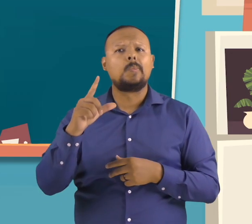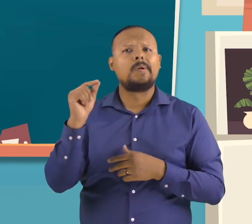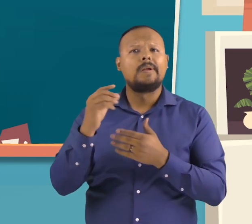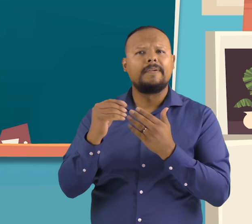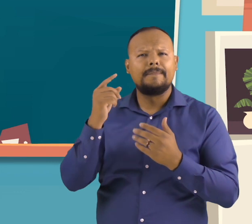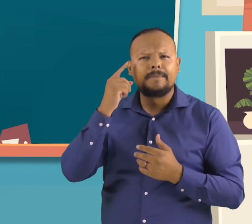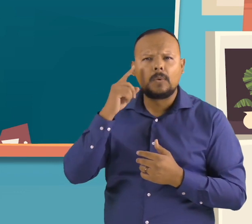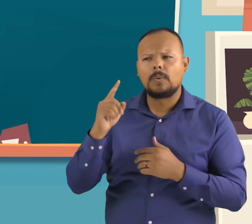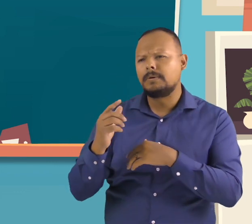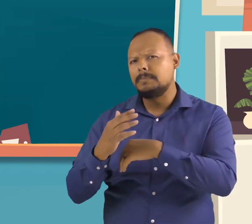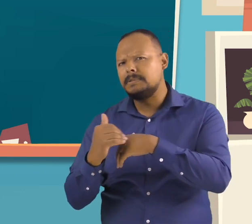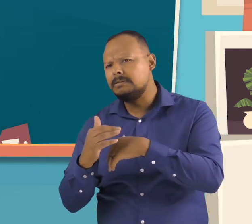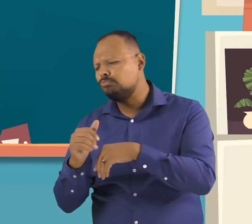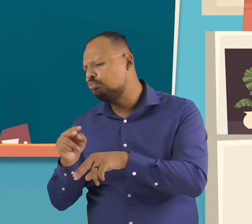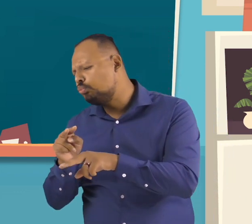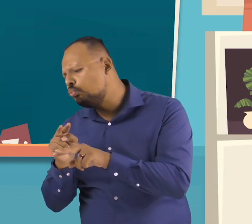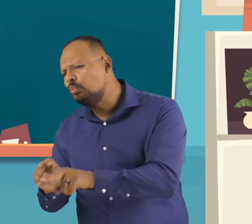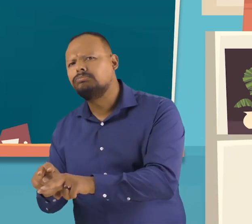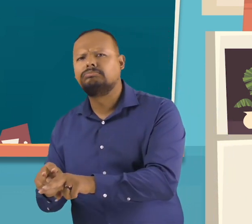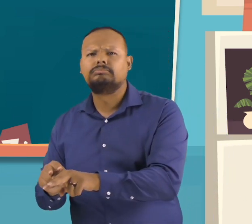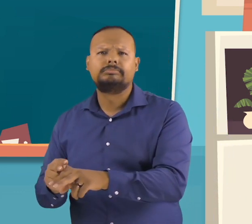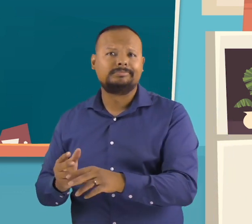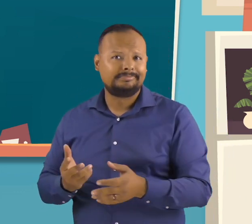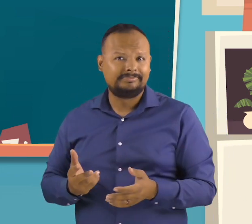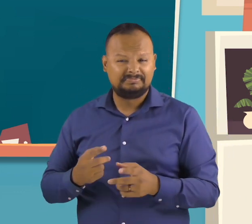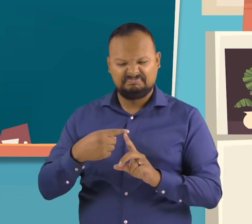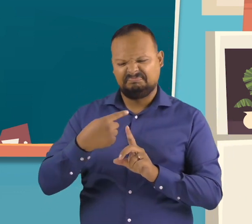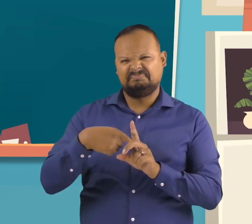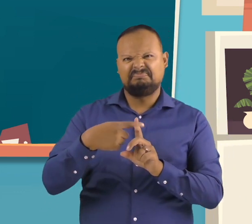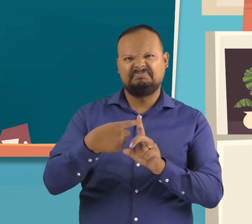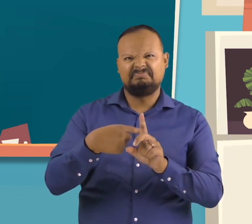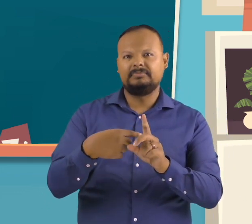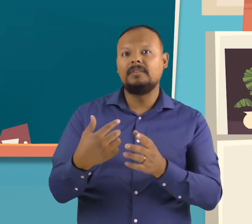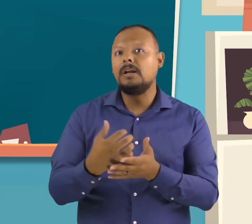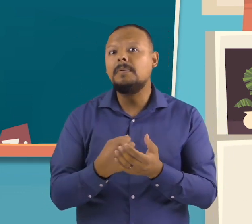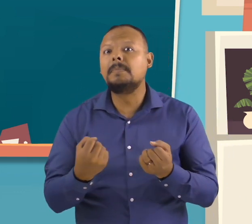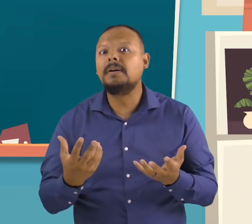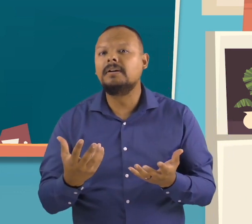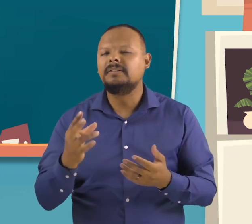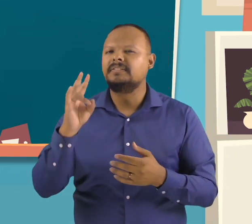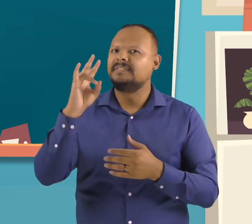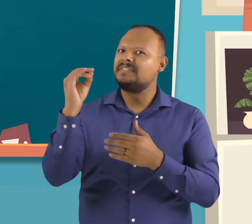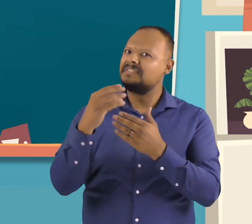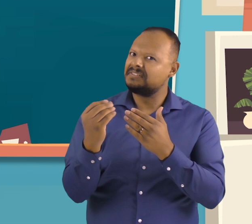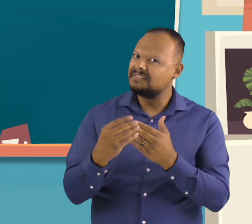which means she will have a monthly income of $70.